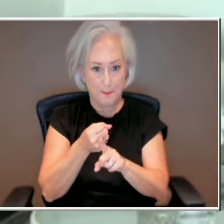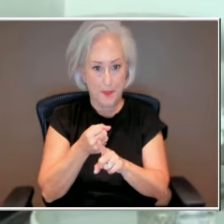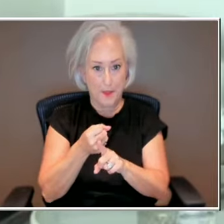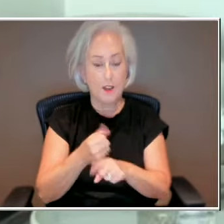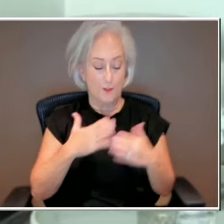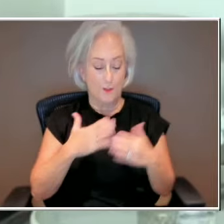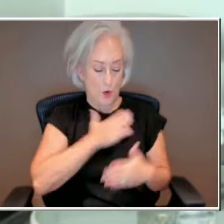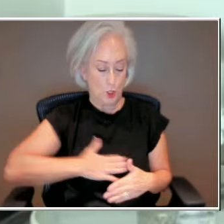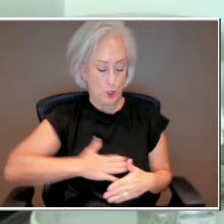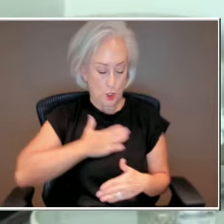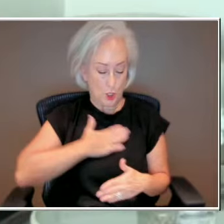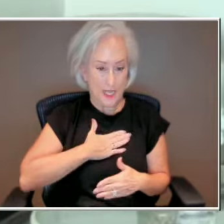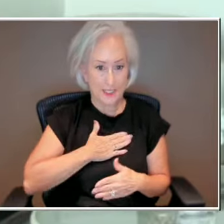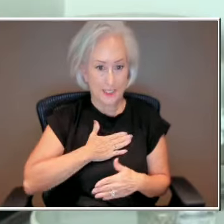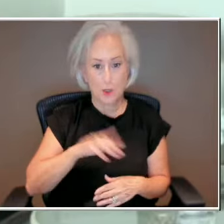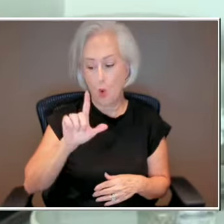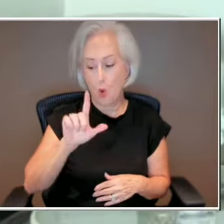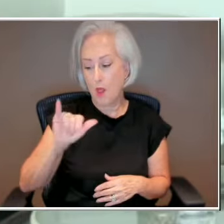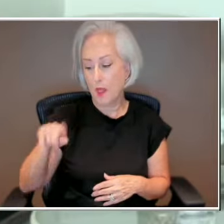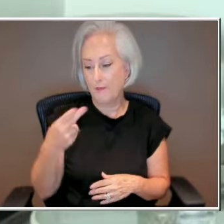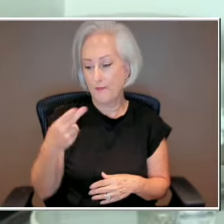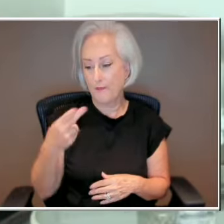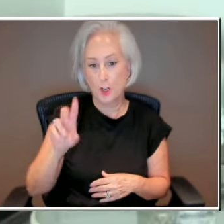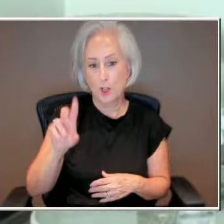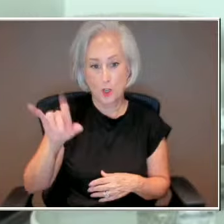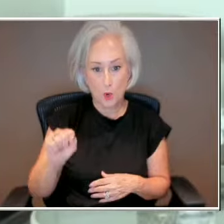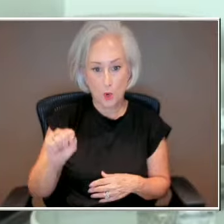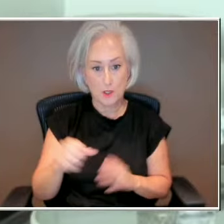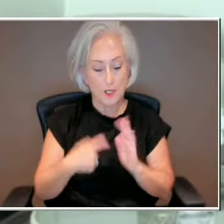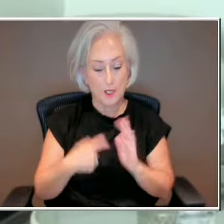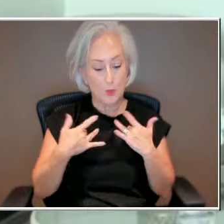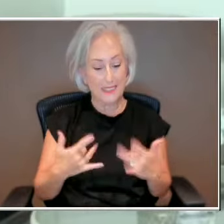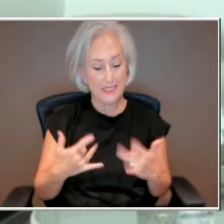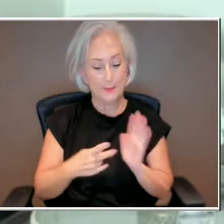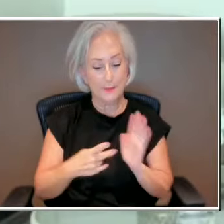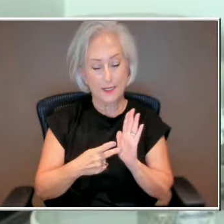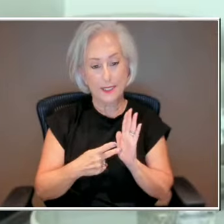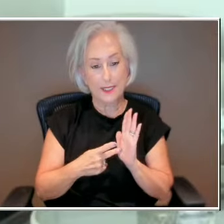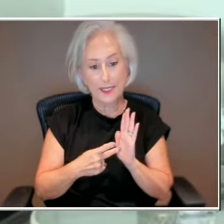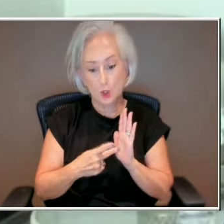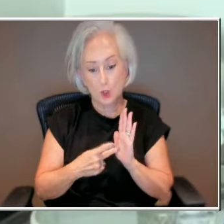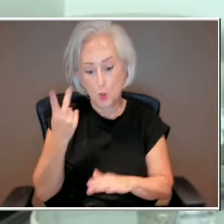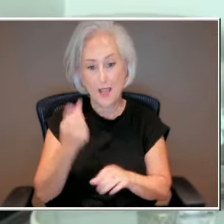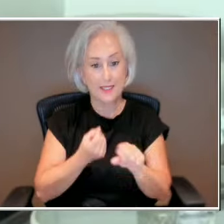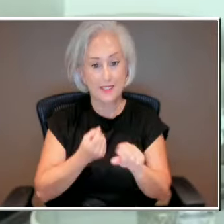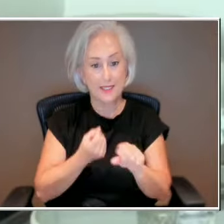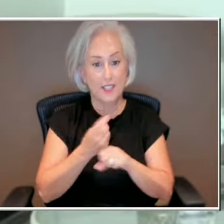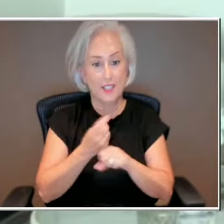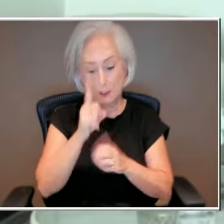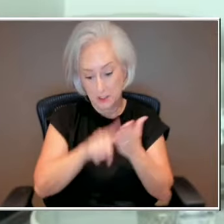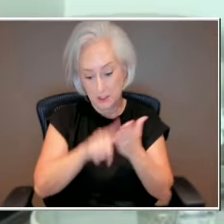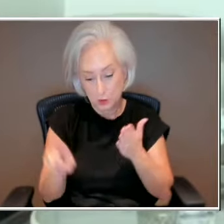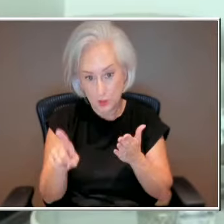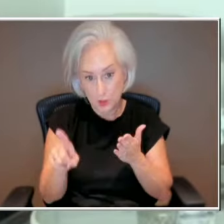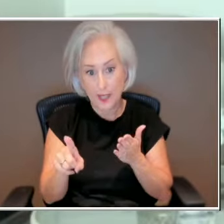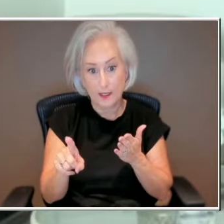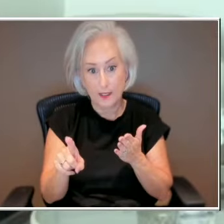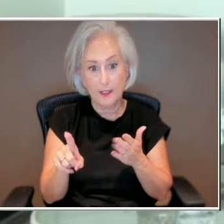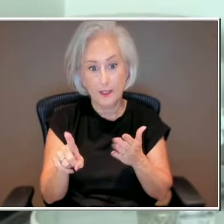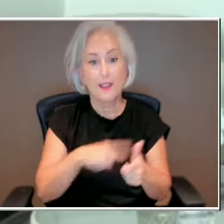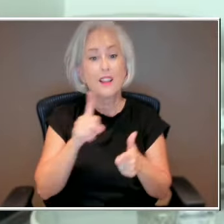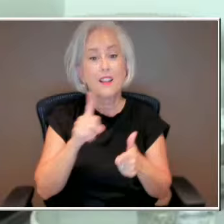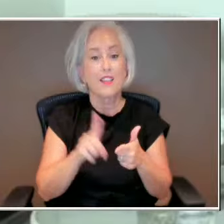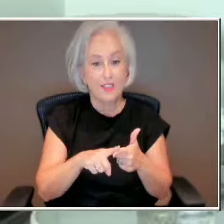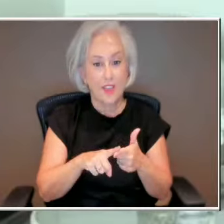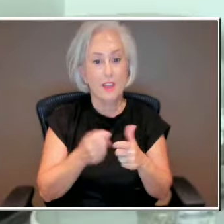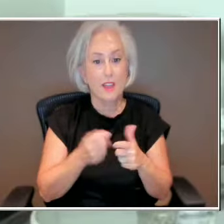Those typically we check once to twice a year with a clinical exam, and then imaging as indicated. Women would go back to yearly screening